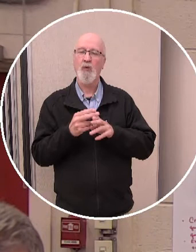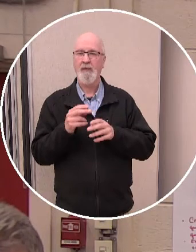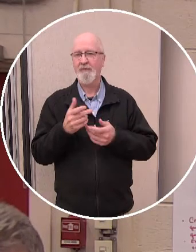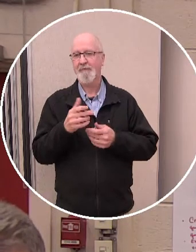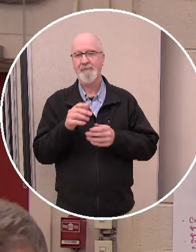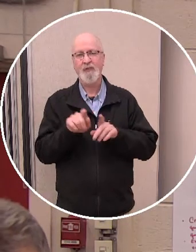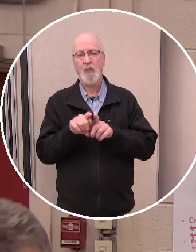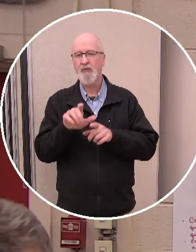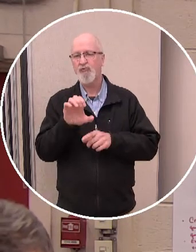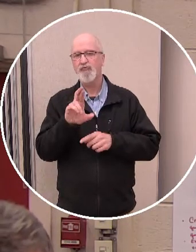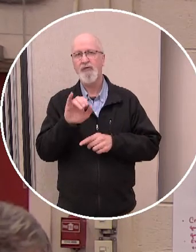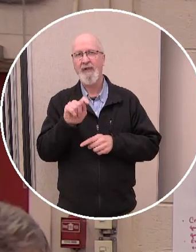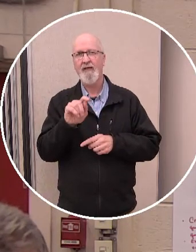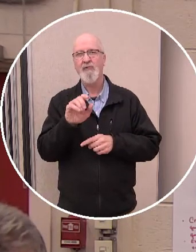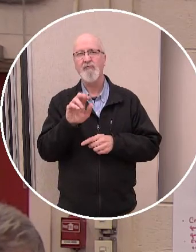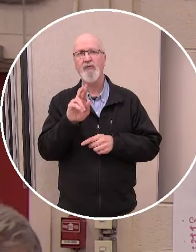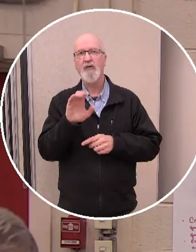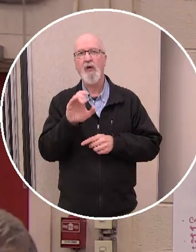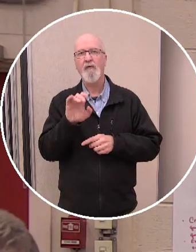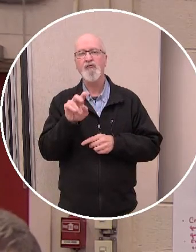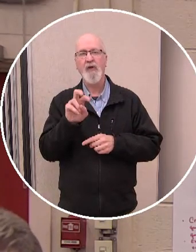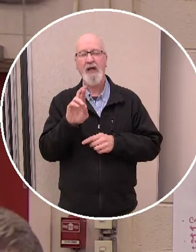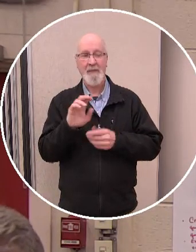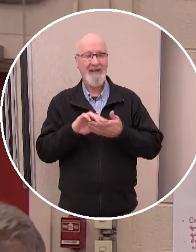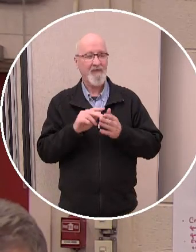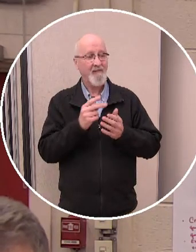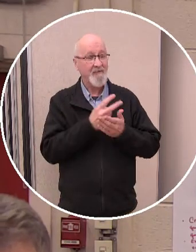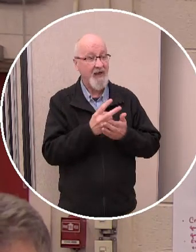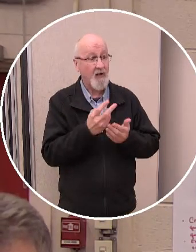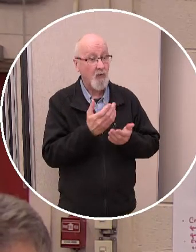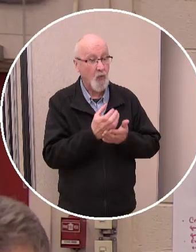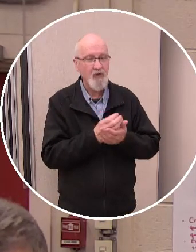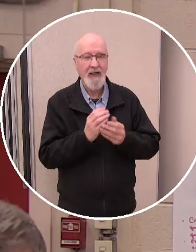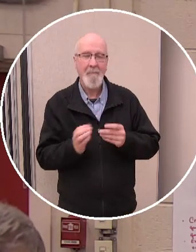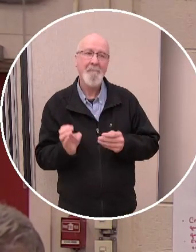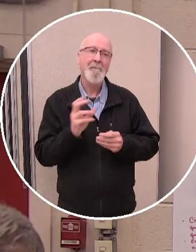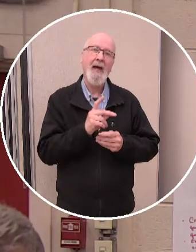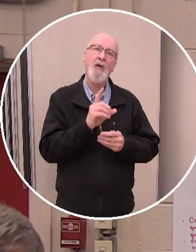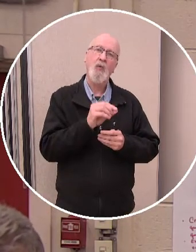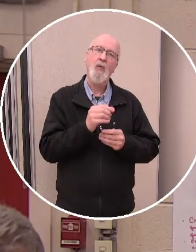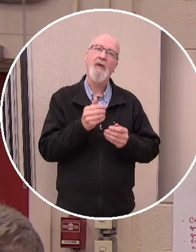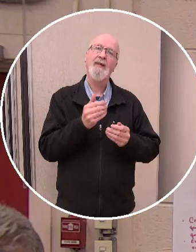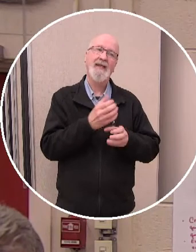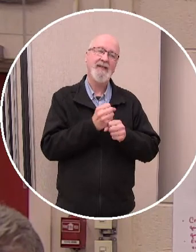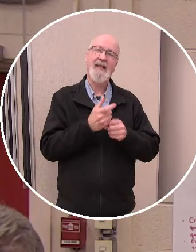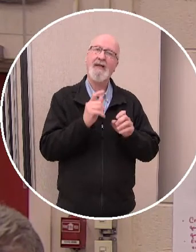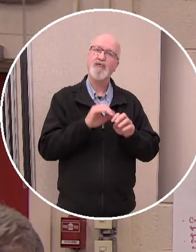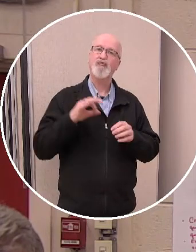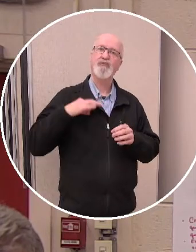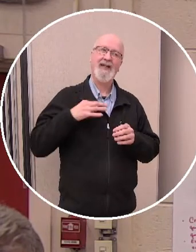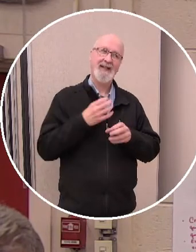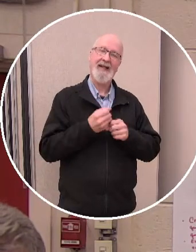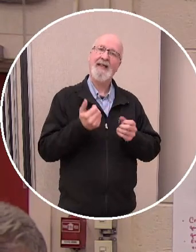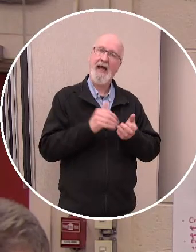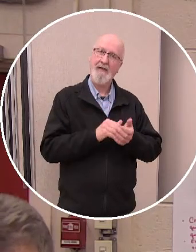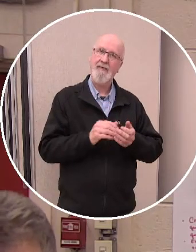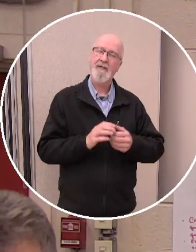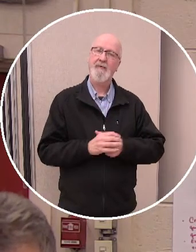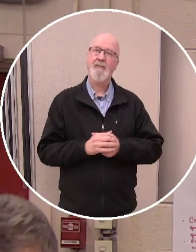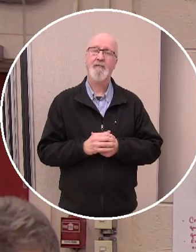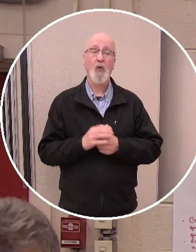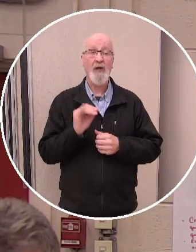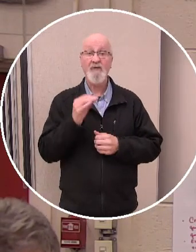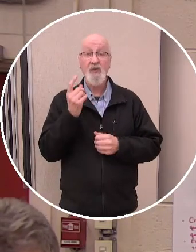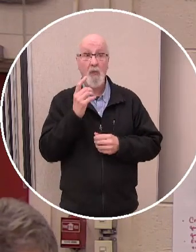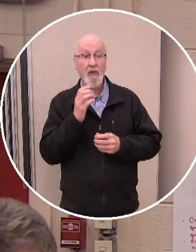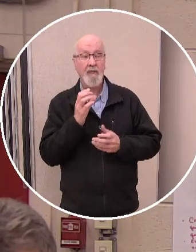include students who fail a course that can go back and get it. New course registration for those students who've missed the course